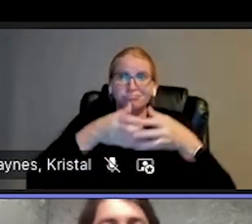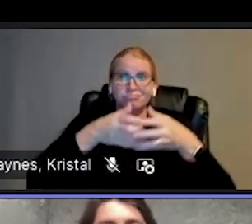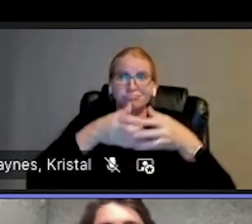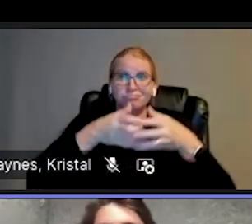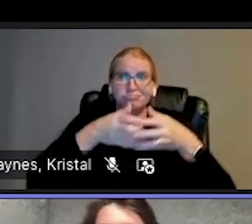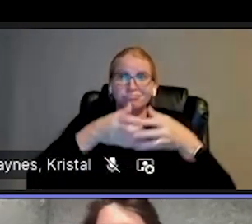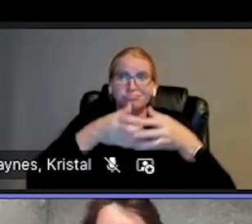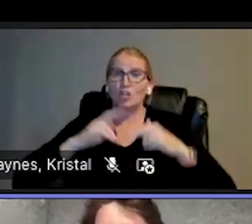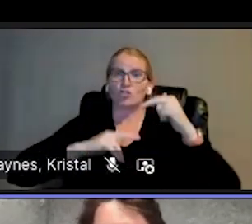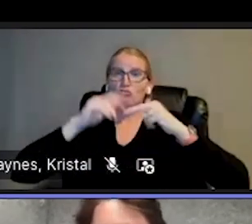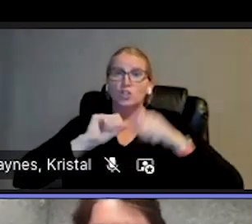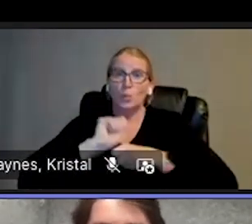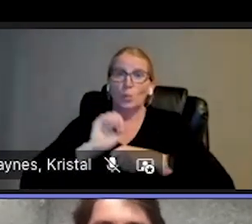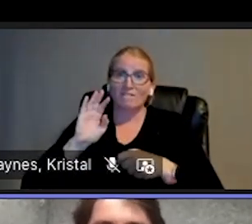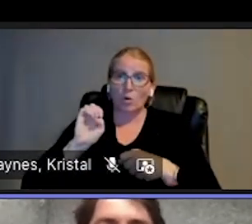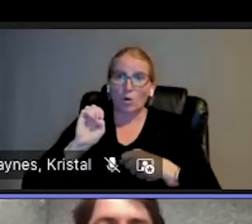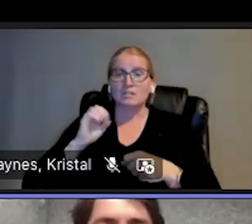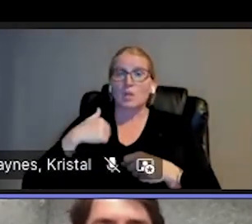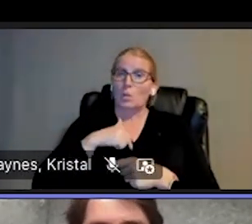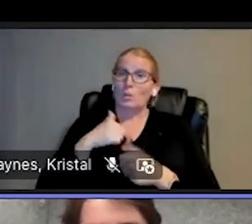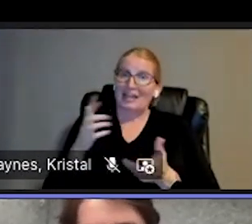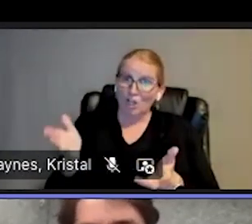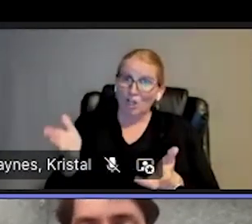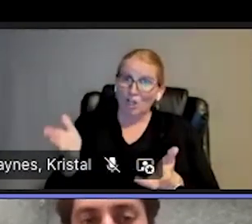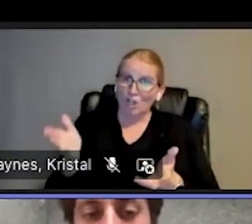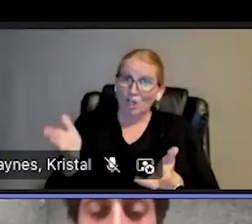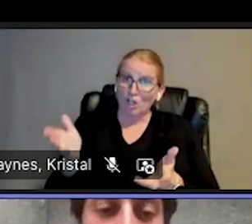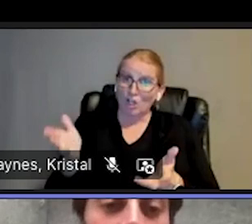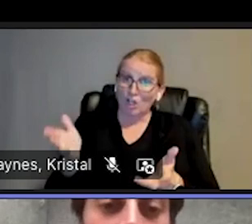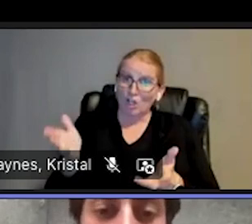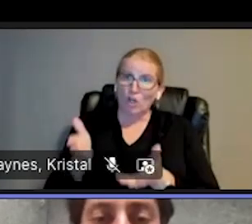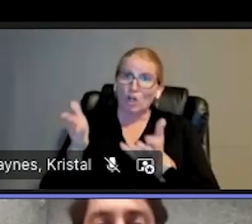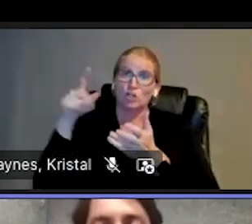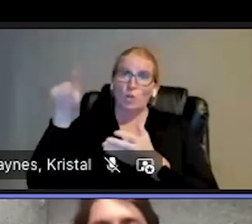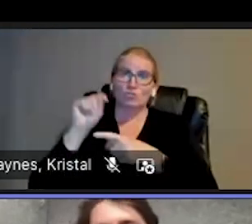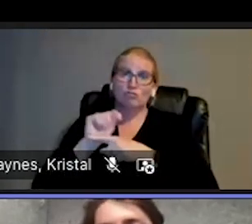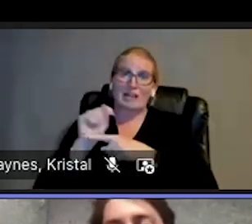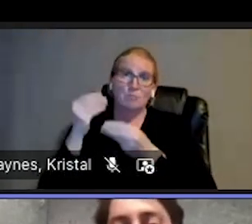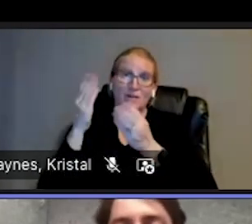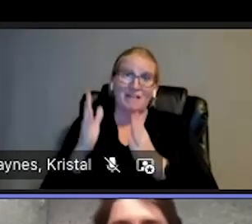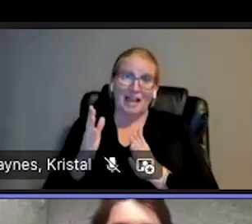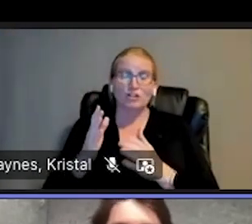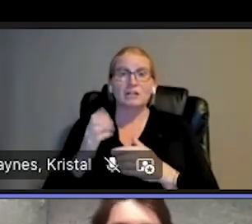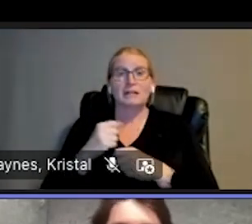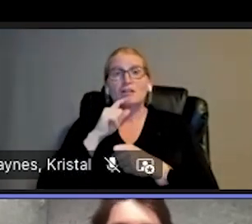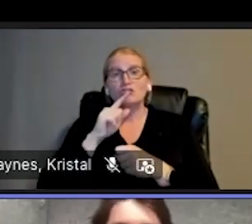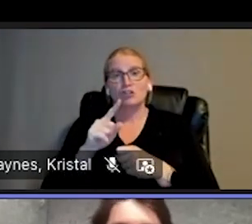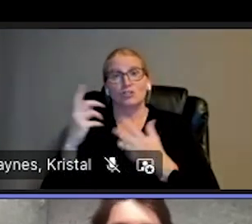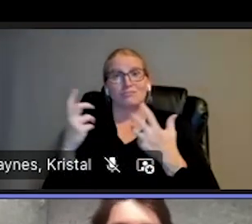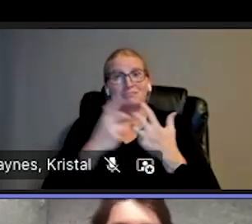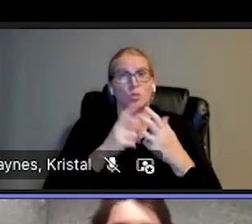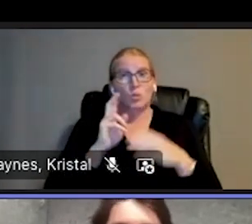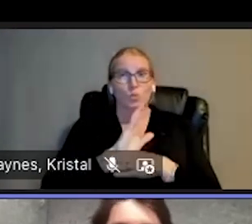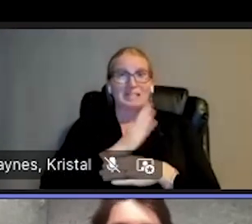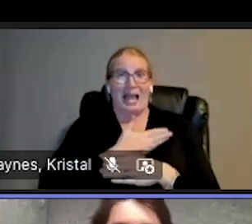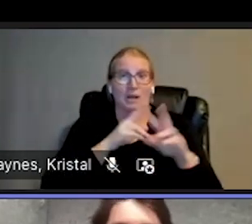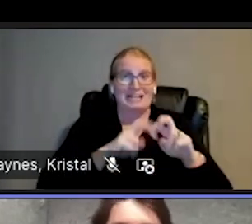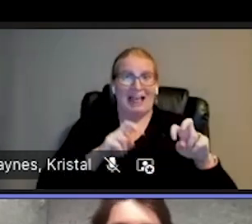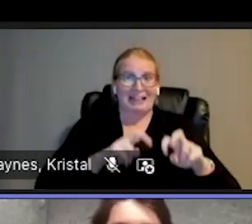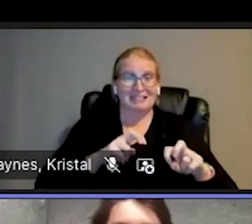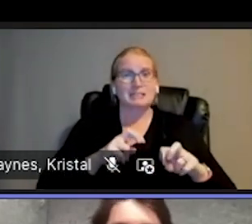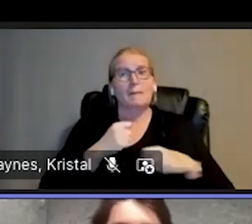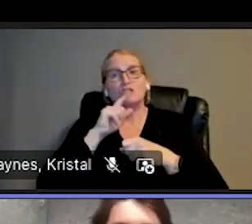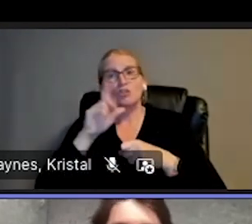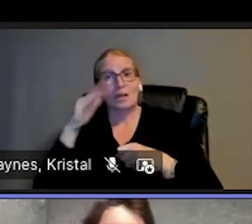providers to scale their programs to the analysis that we provided to make sure that we have sufficient workforce to build